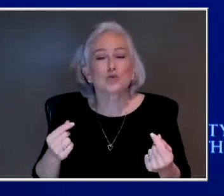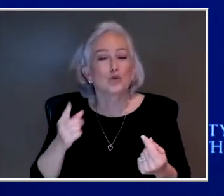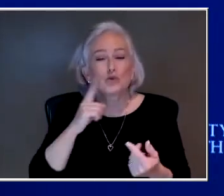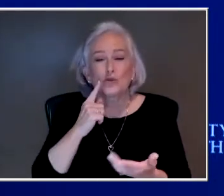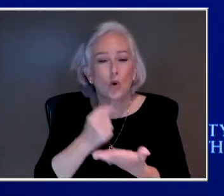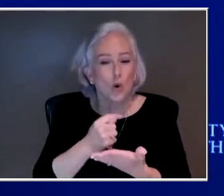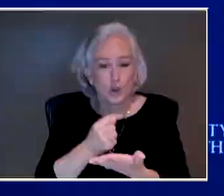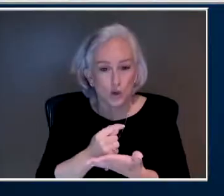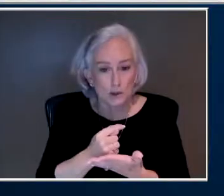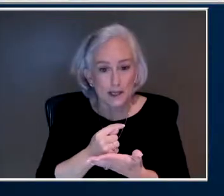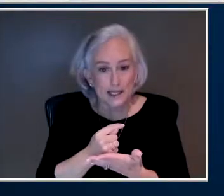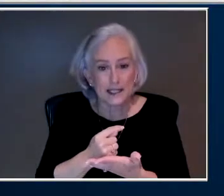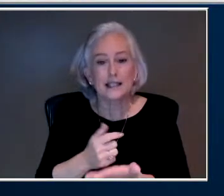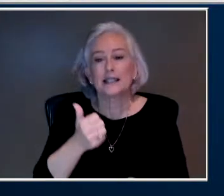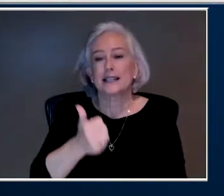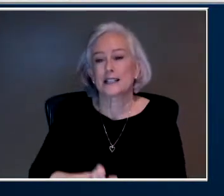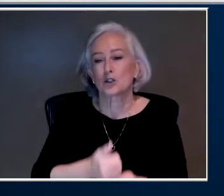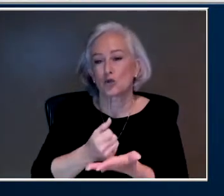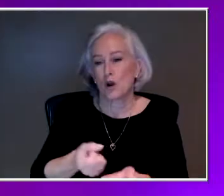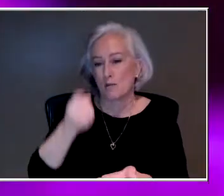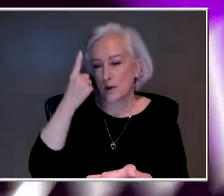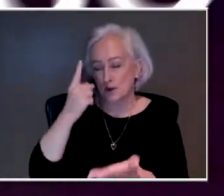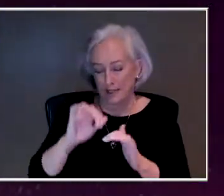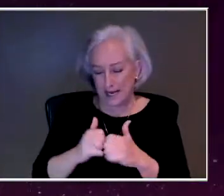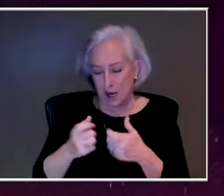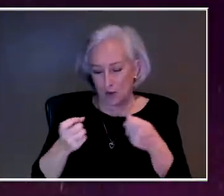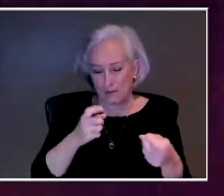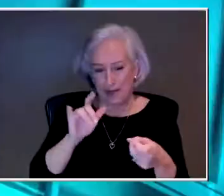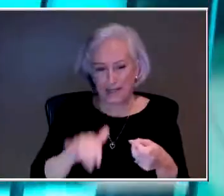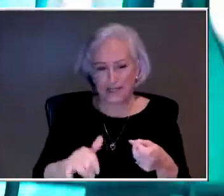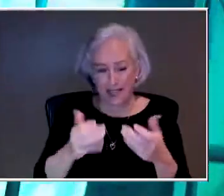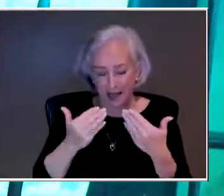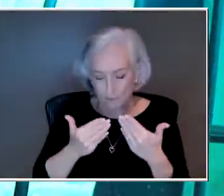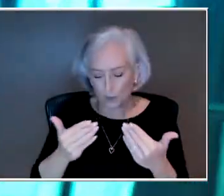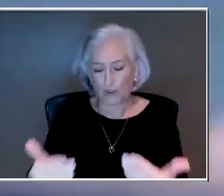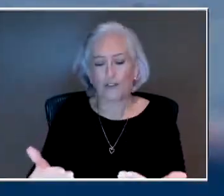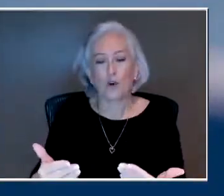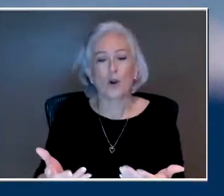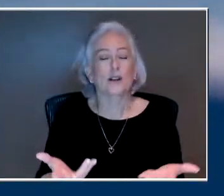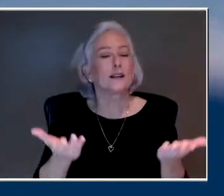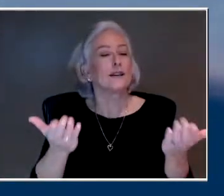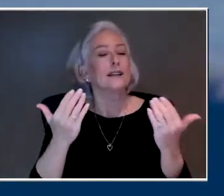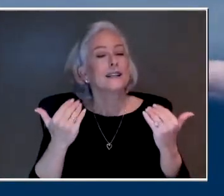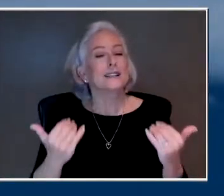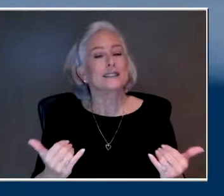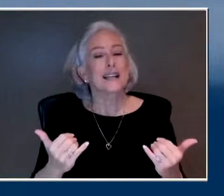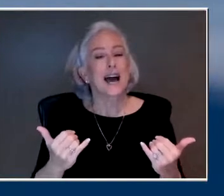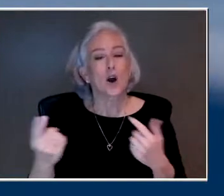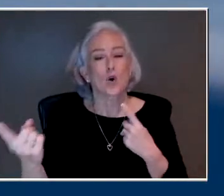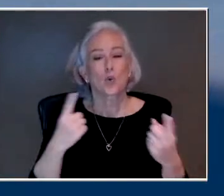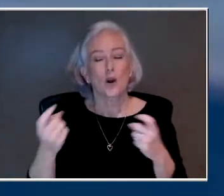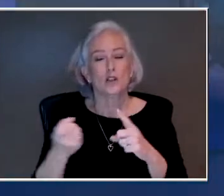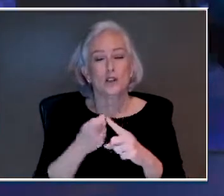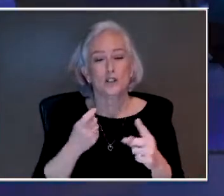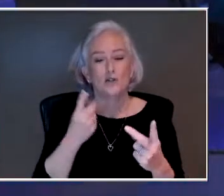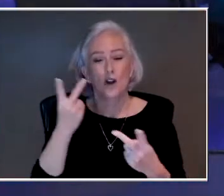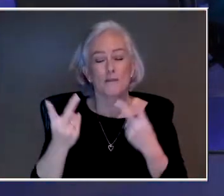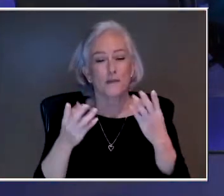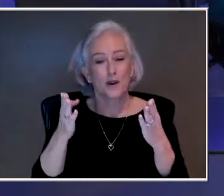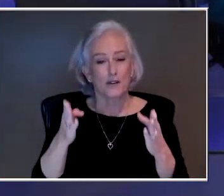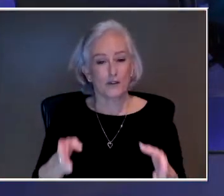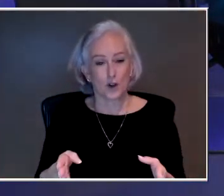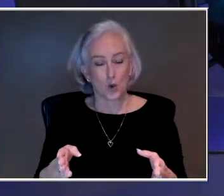moving forward. All right, Hawk, thanks so much. Let's get to some questions from our viewers. First question